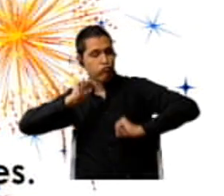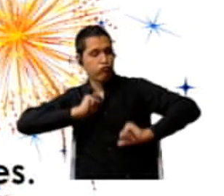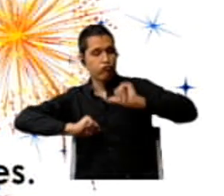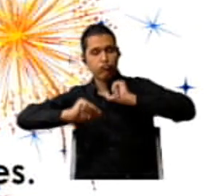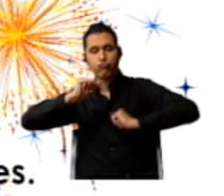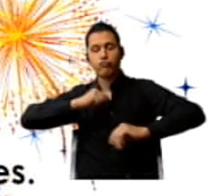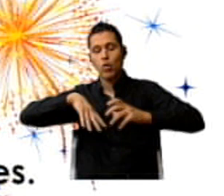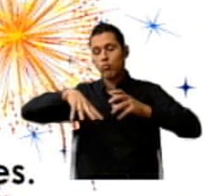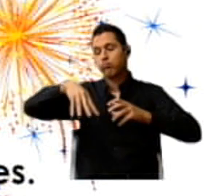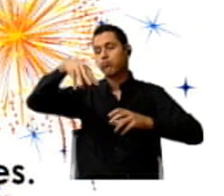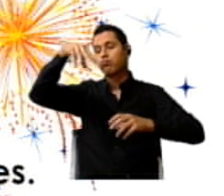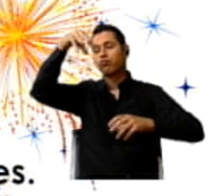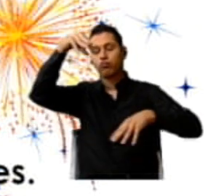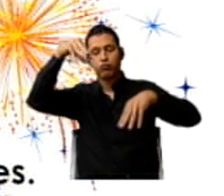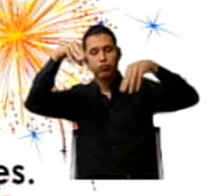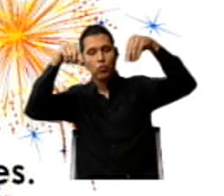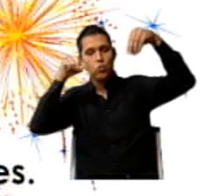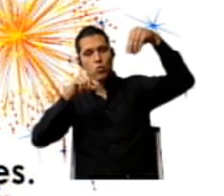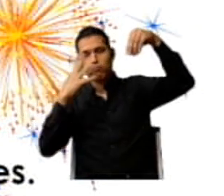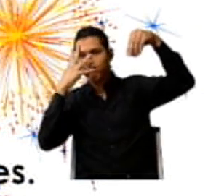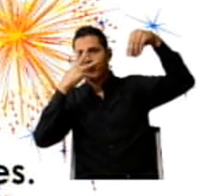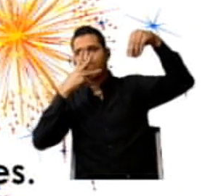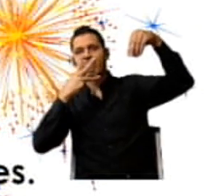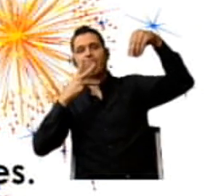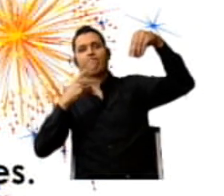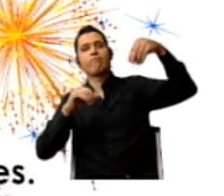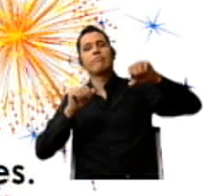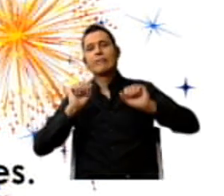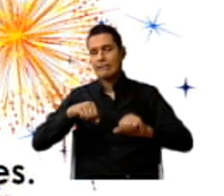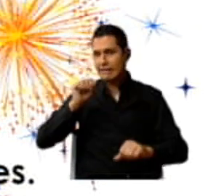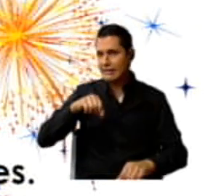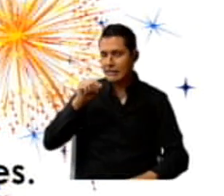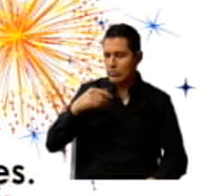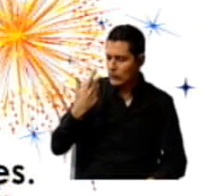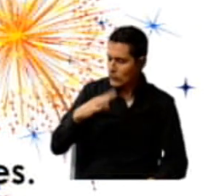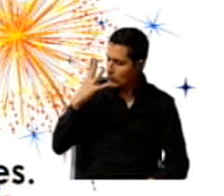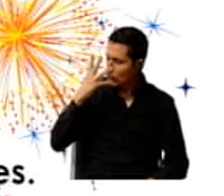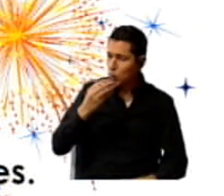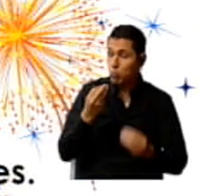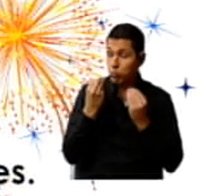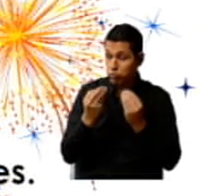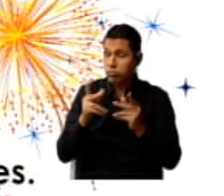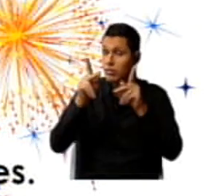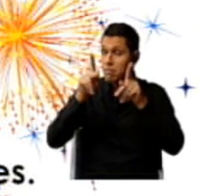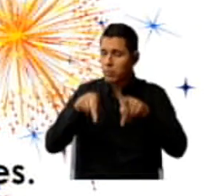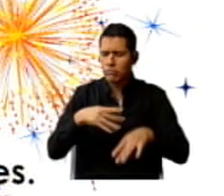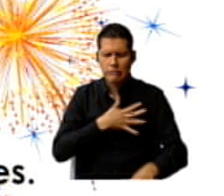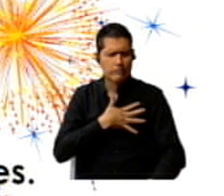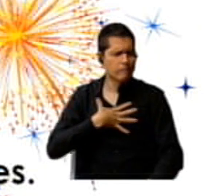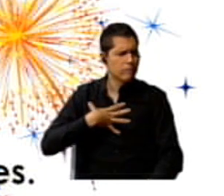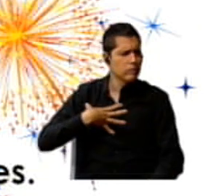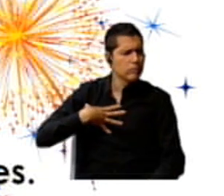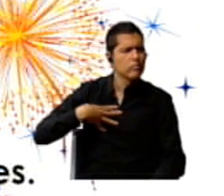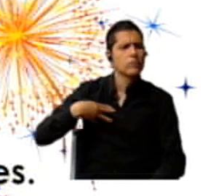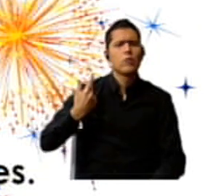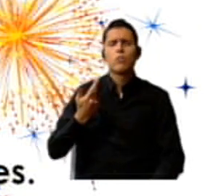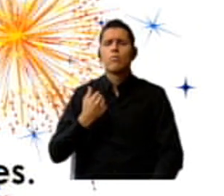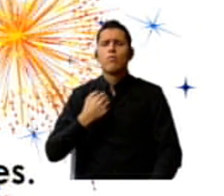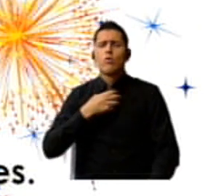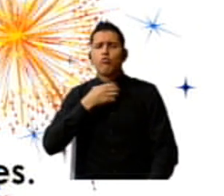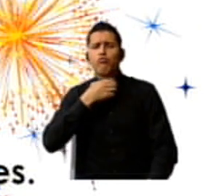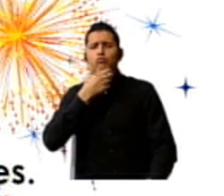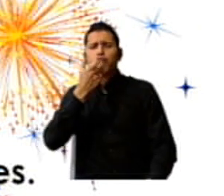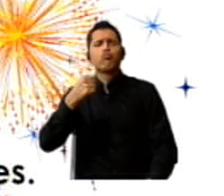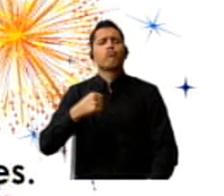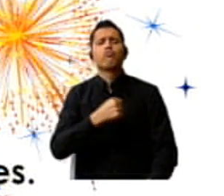en Sydney, and it is very famous. Yeah, some people like Pavarotti used